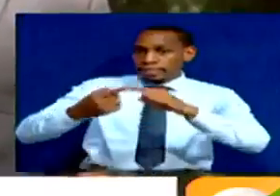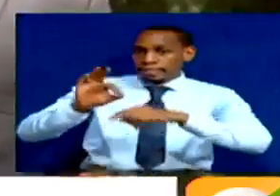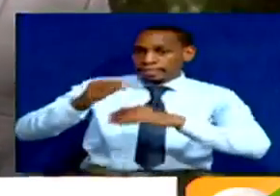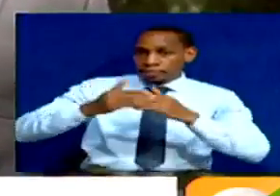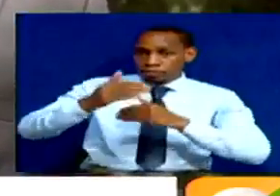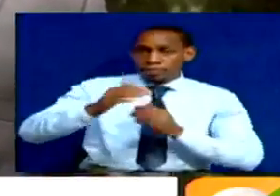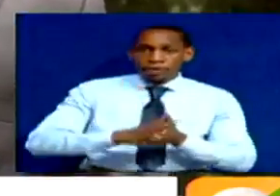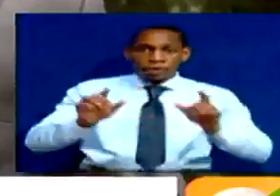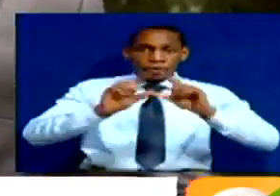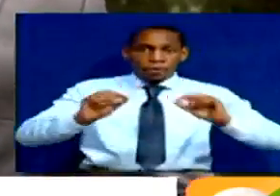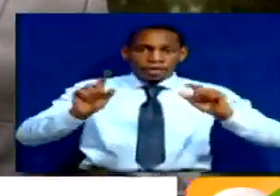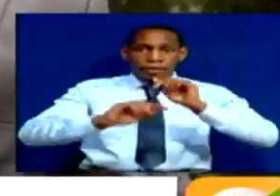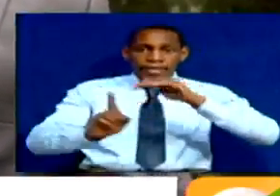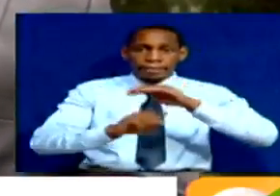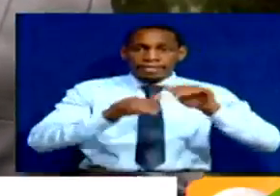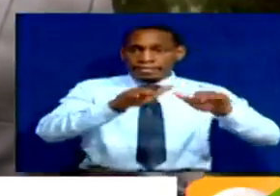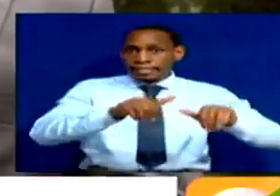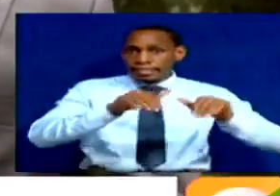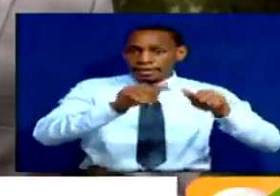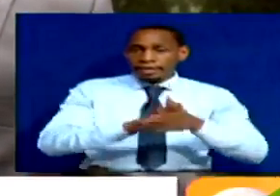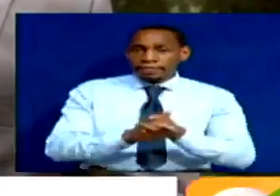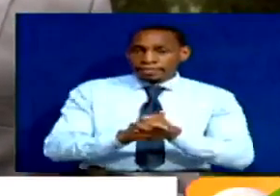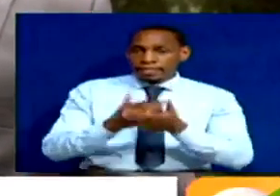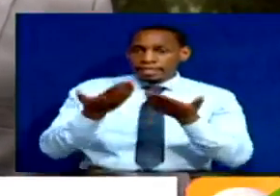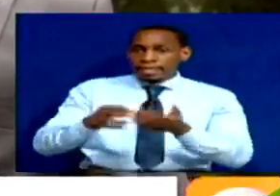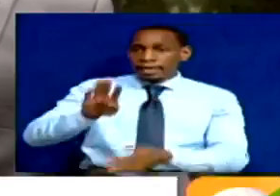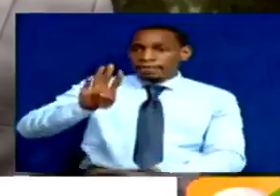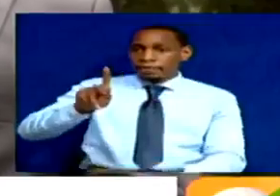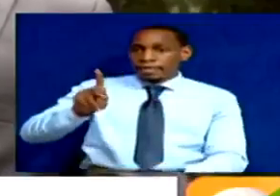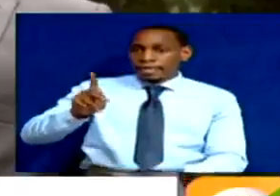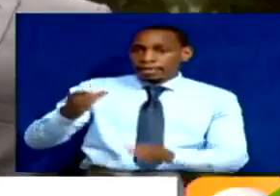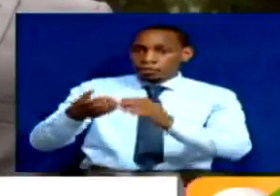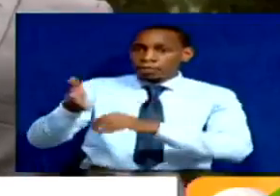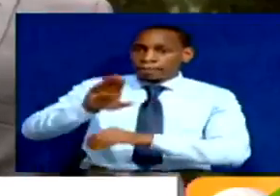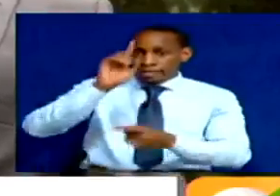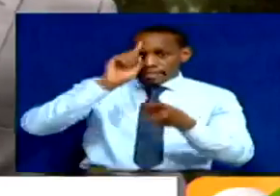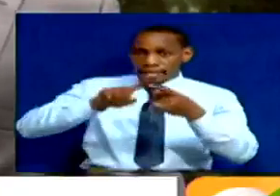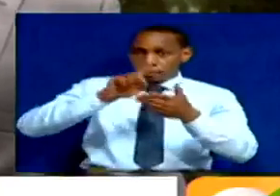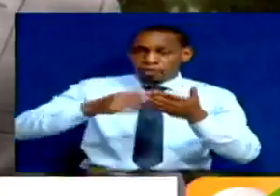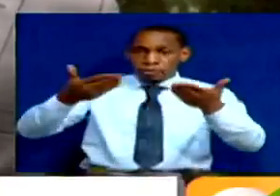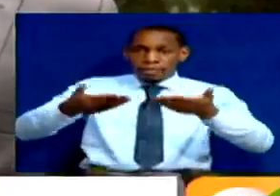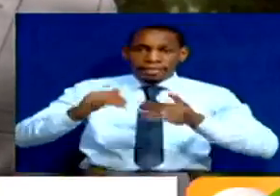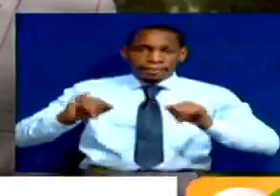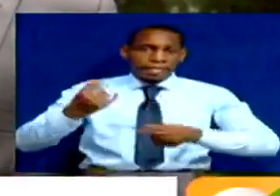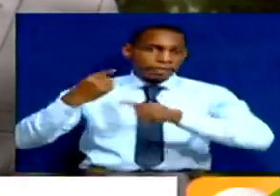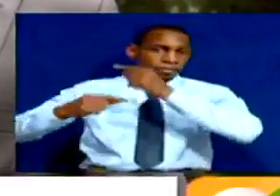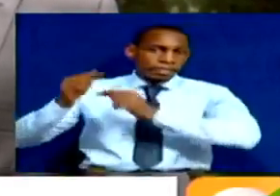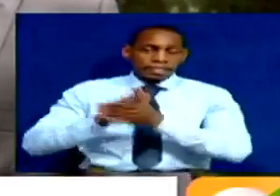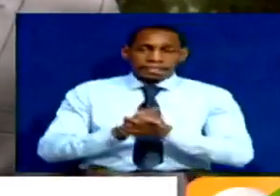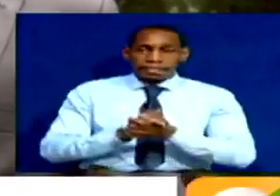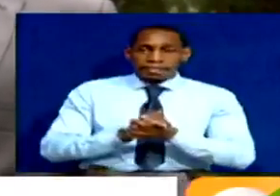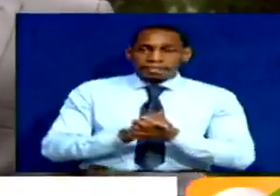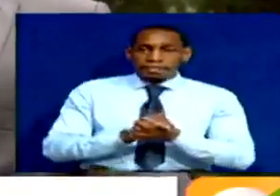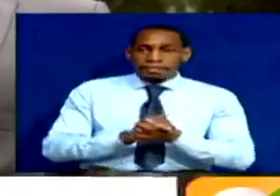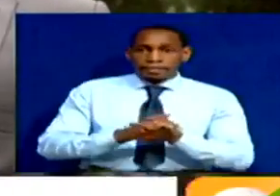3 years. According to the Ministry of Agriculture, the revival of 4K clubs aims to usher in a new generation of